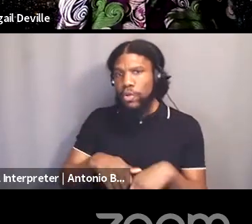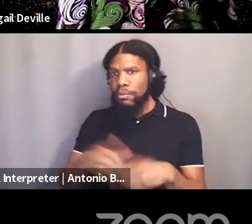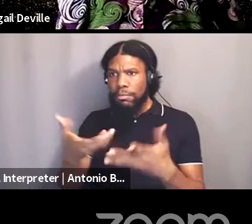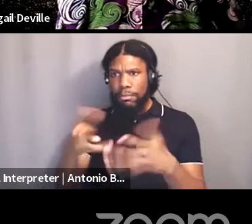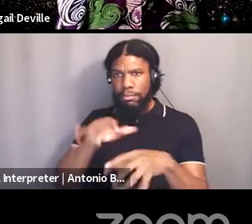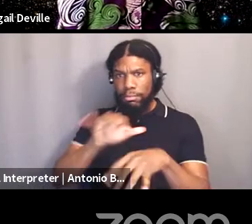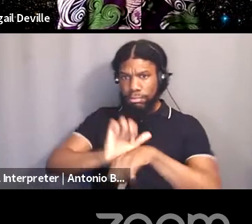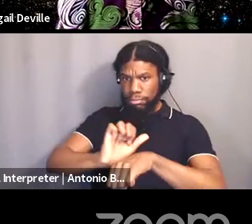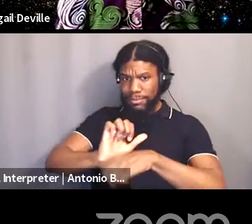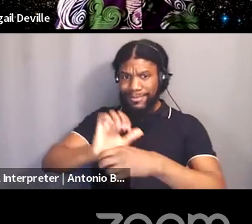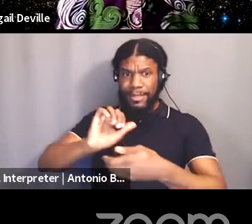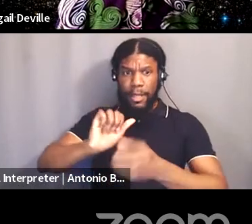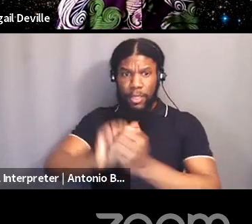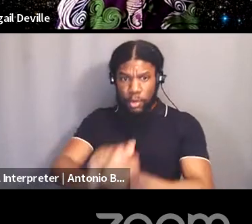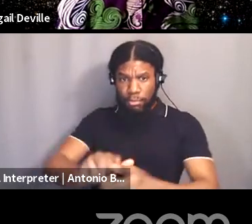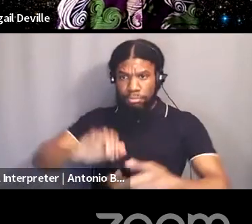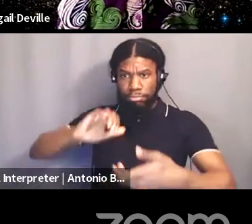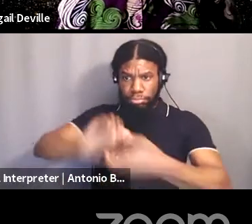in